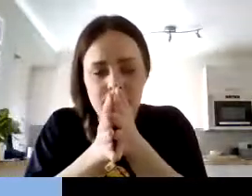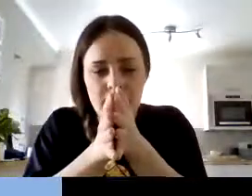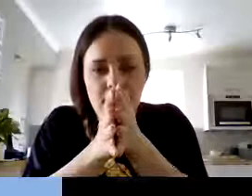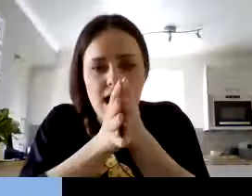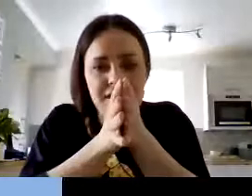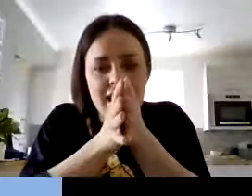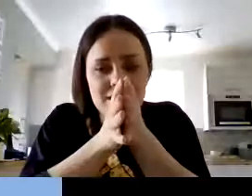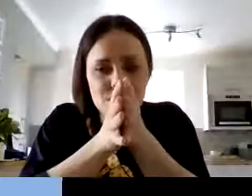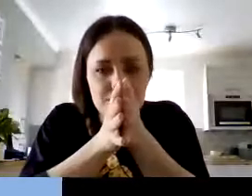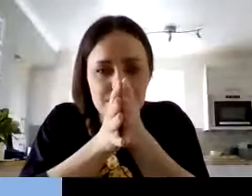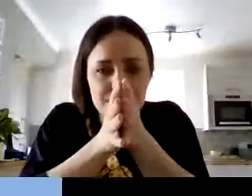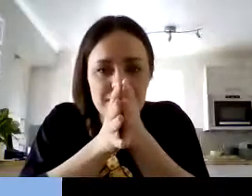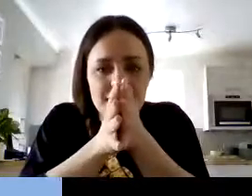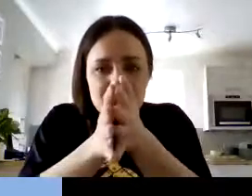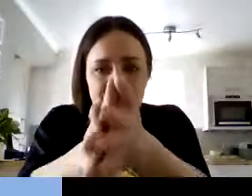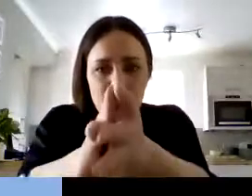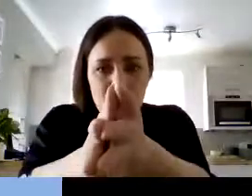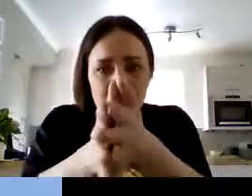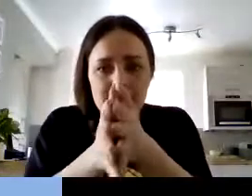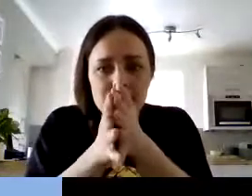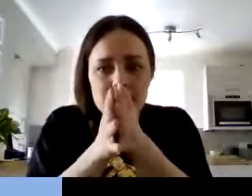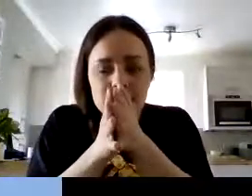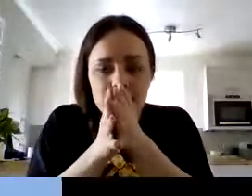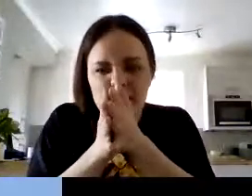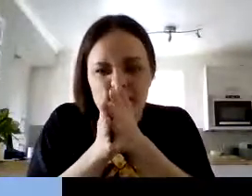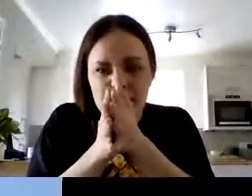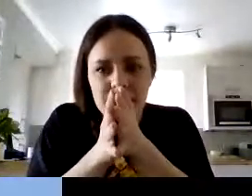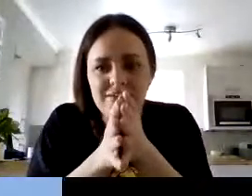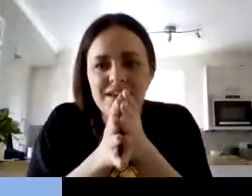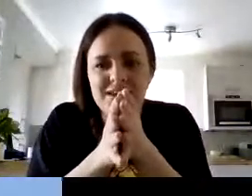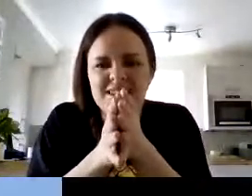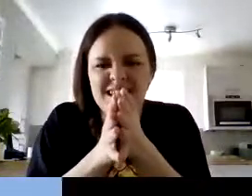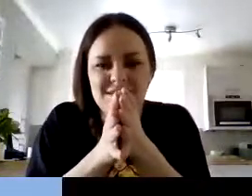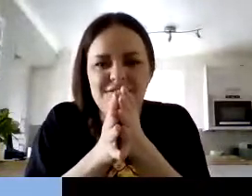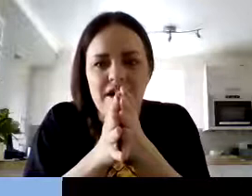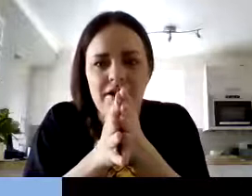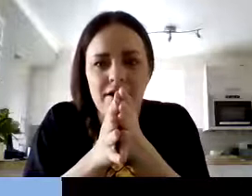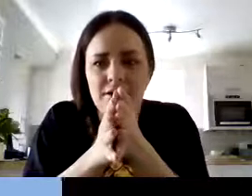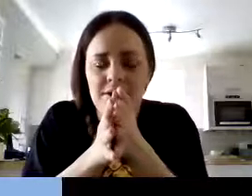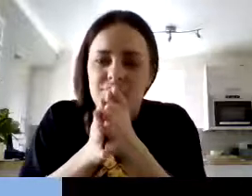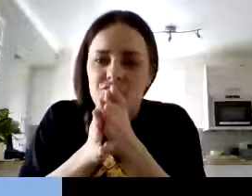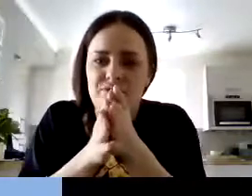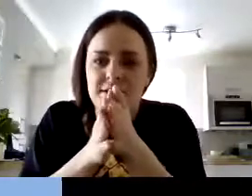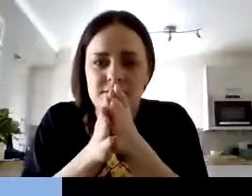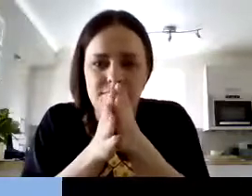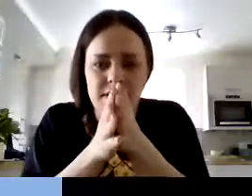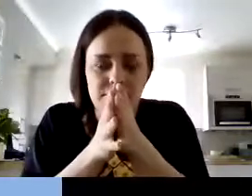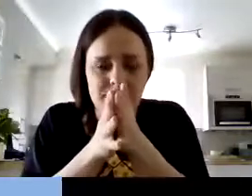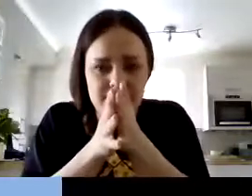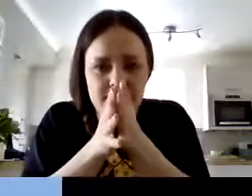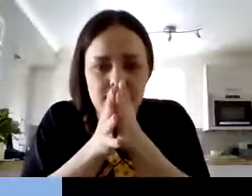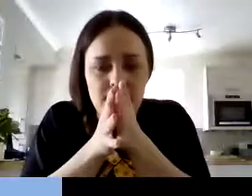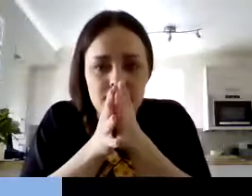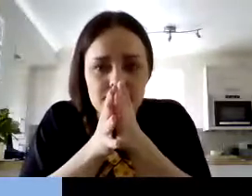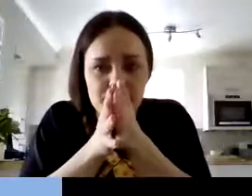Okay. And as we bring our hands forward, we're going to flicker our fingers like it's the fire coming out of the dragon's mouth.